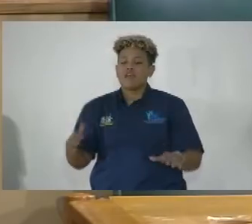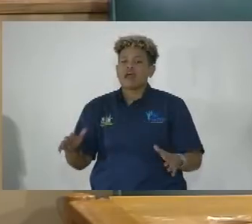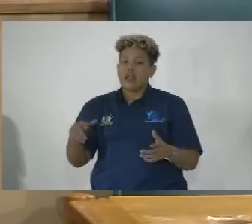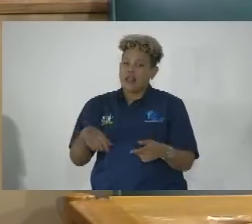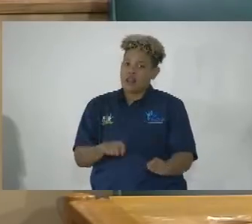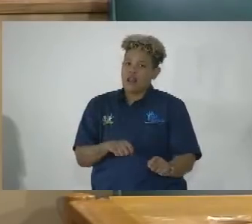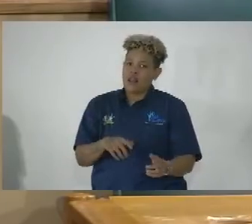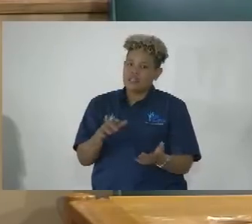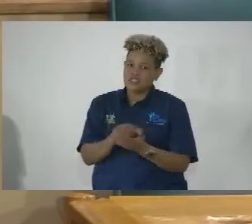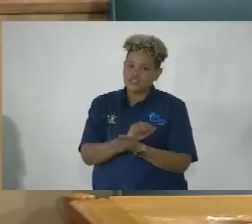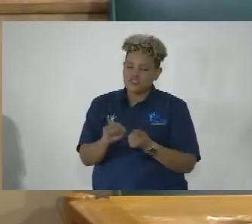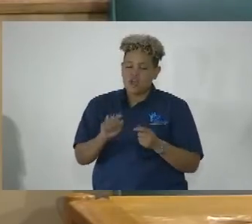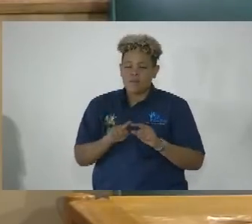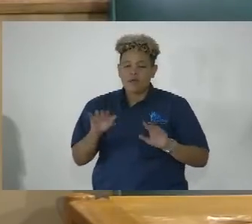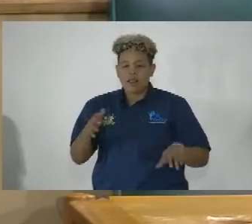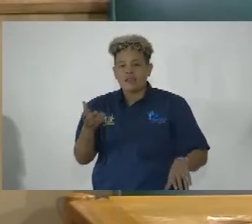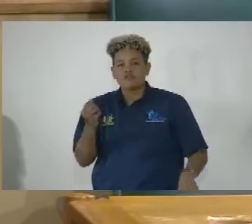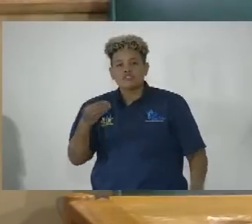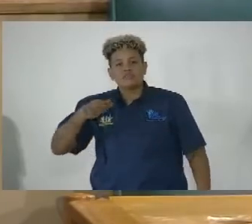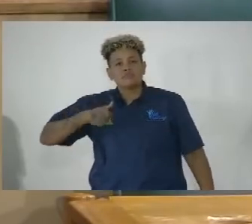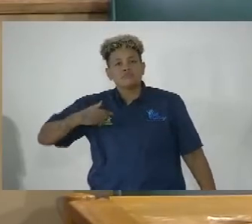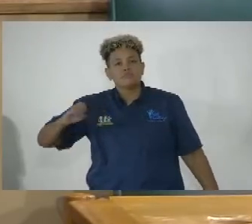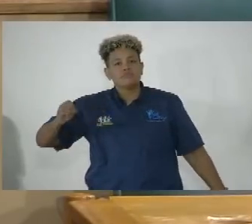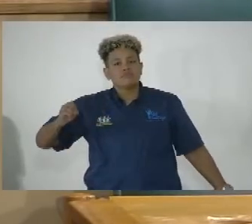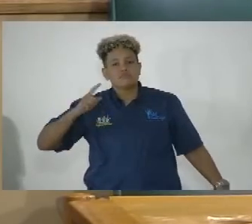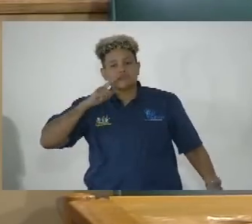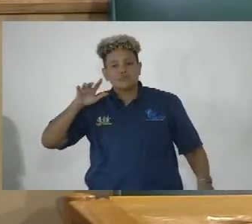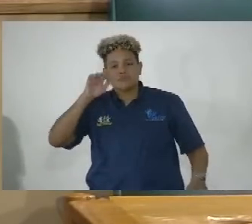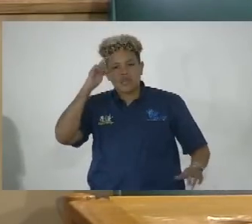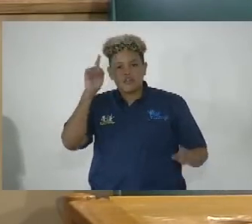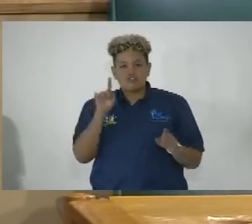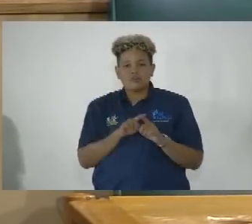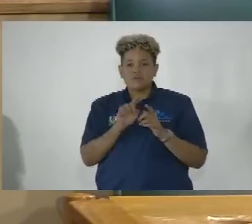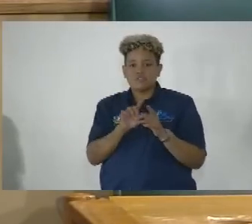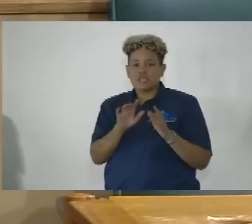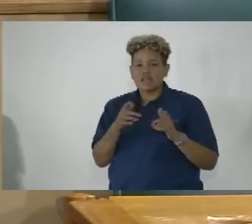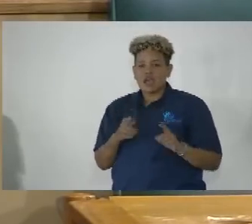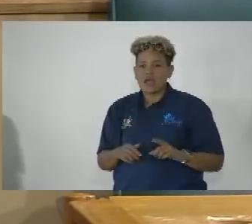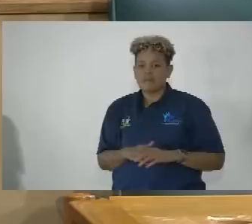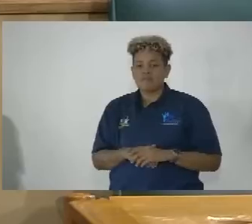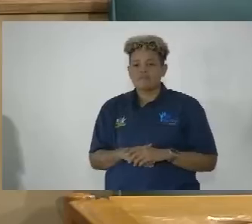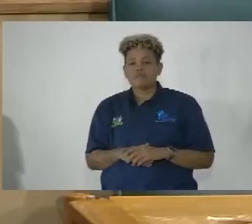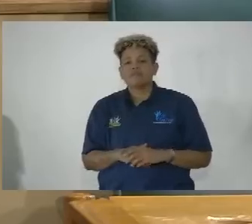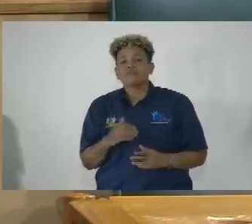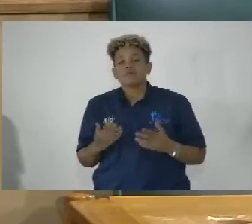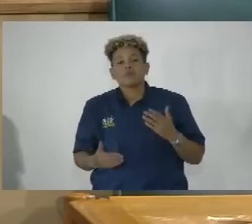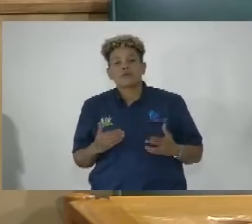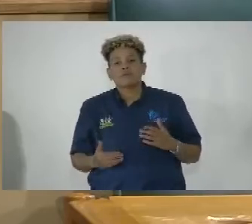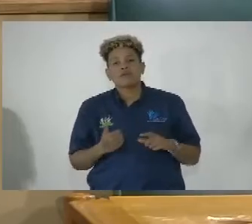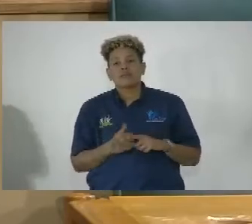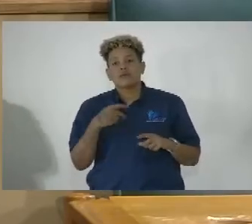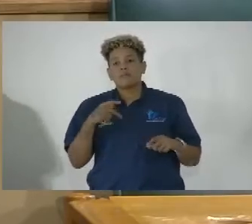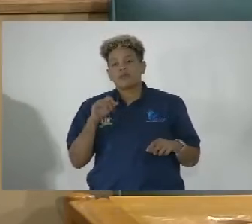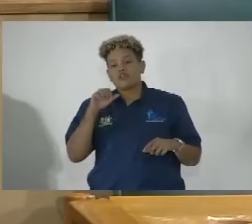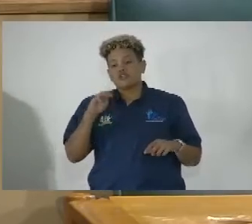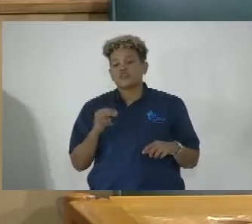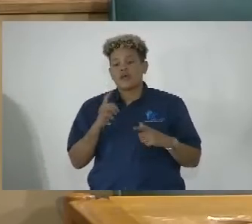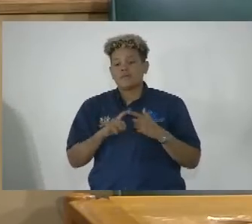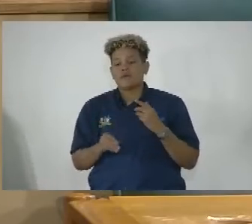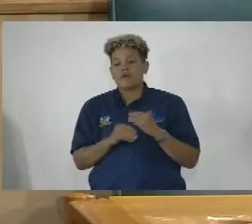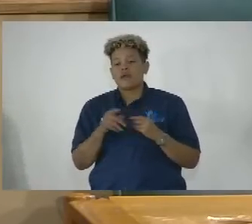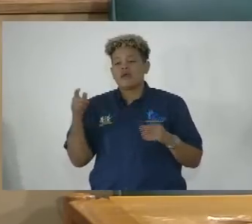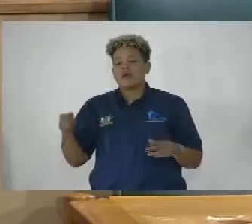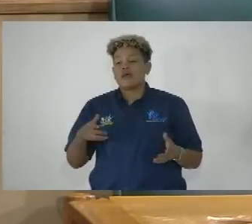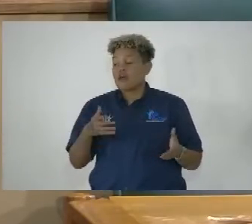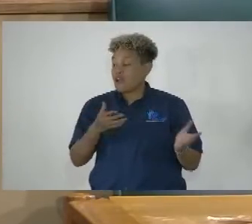mined but haven't received payment as per the agreement. Now, maybe the Petrojams and the haulage and